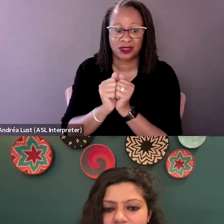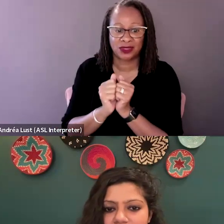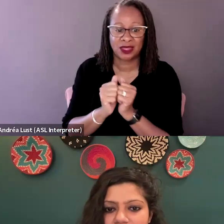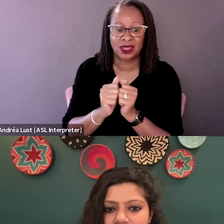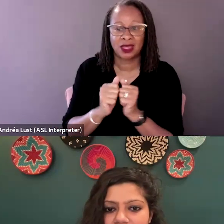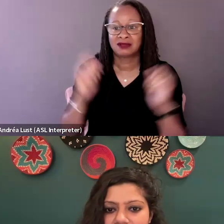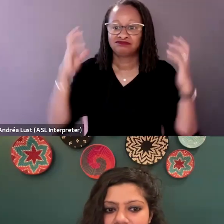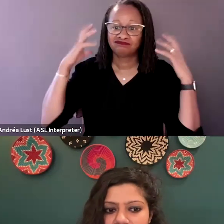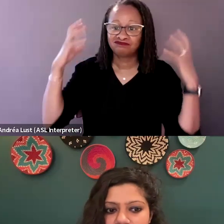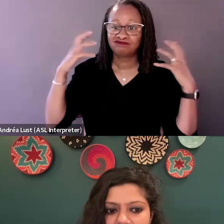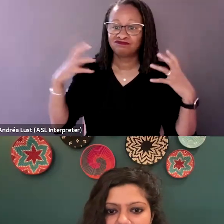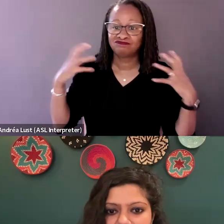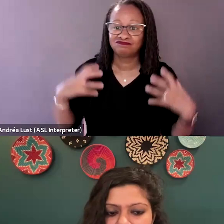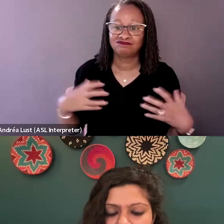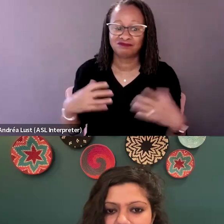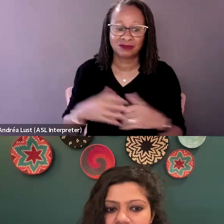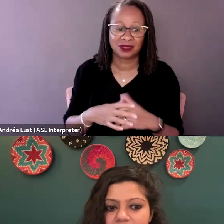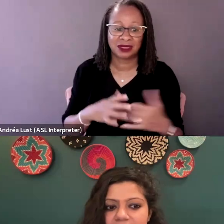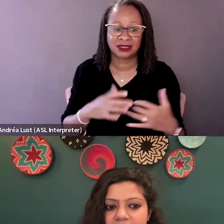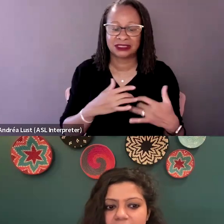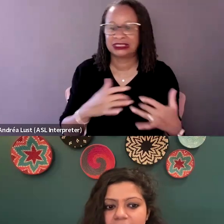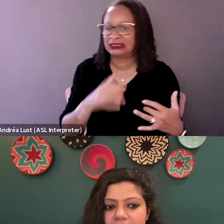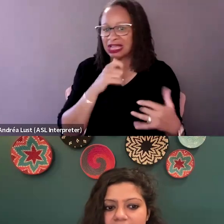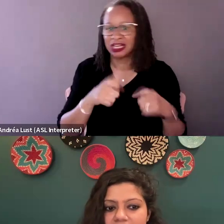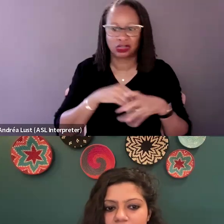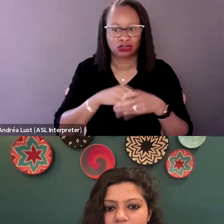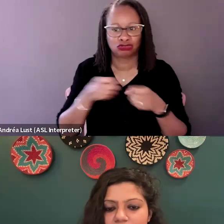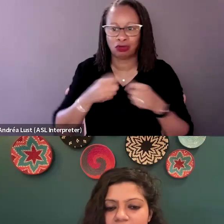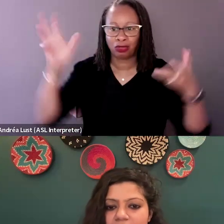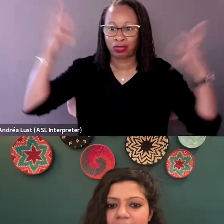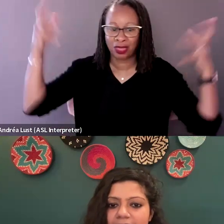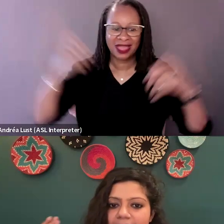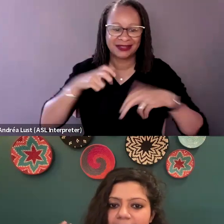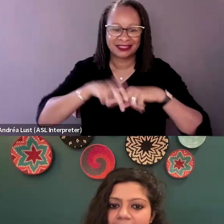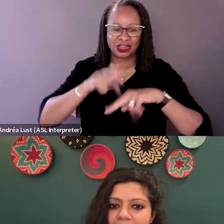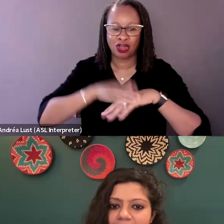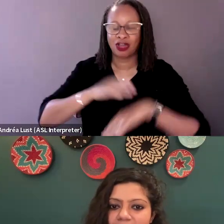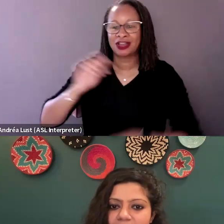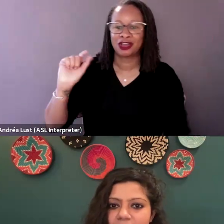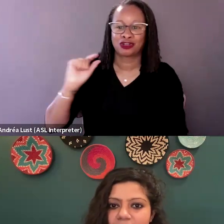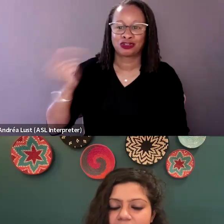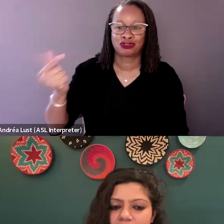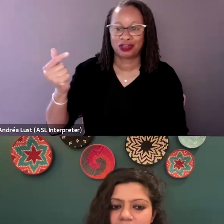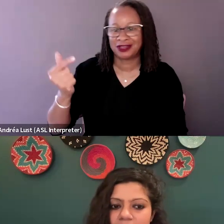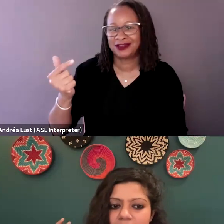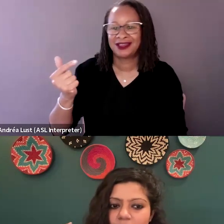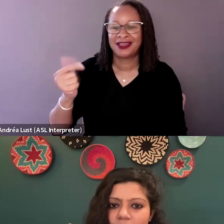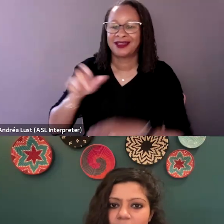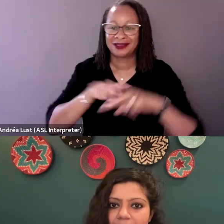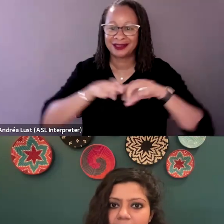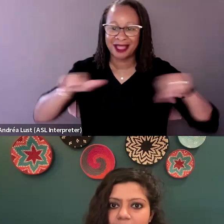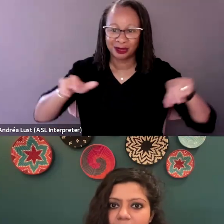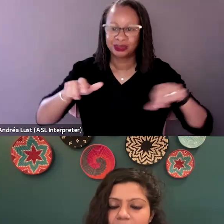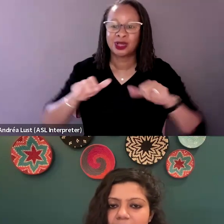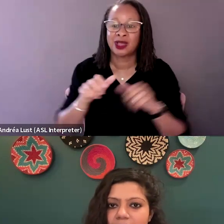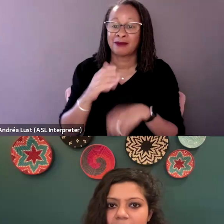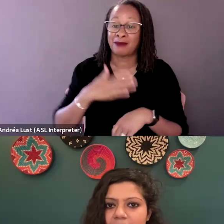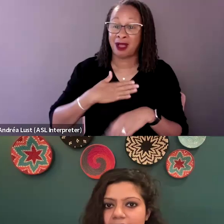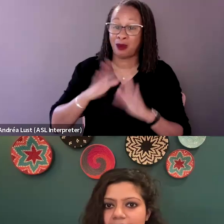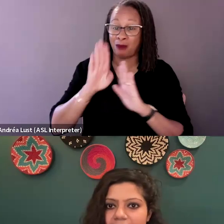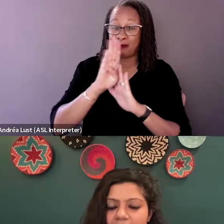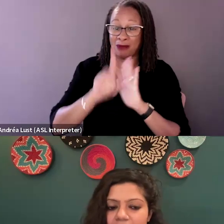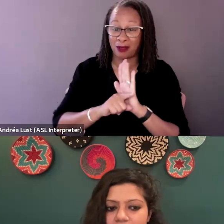a director and a producer in this scenario? But to begin with, I first would like to talk a little bit about